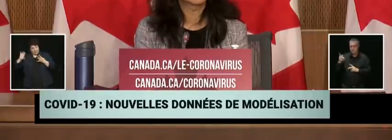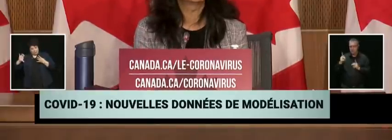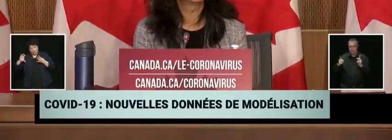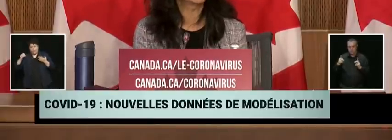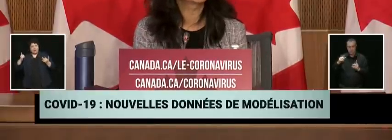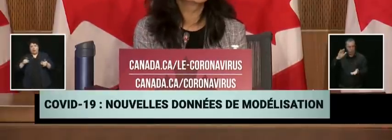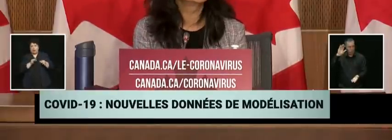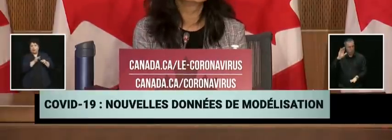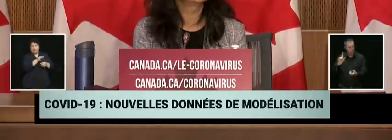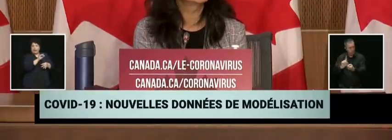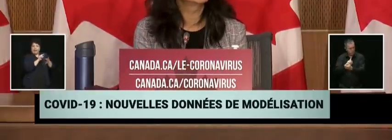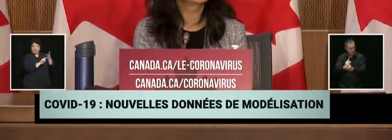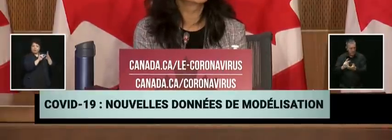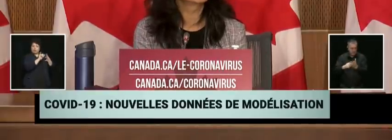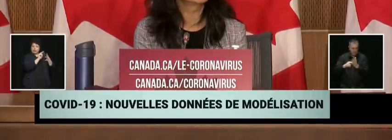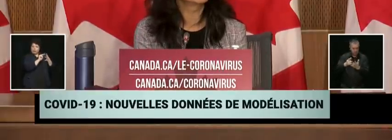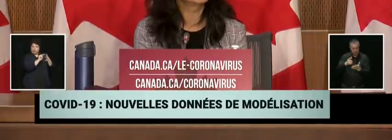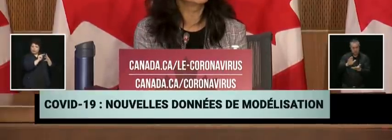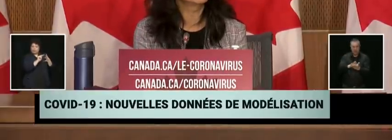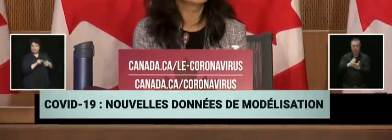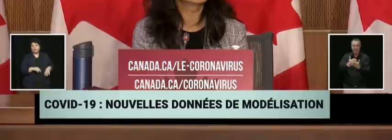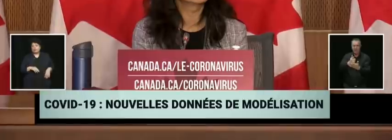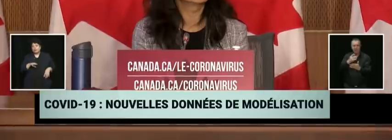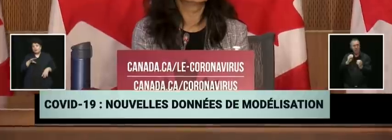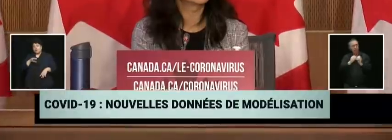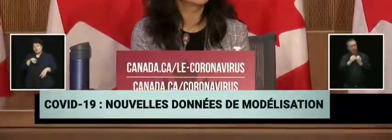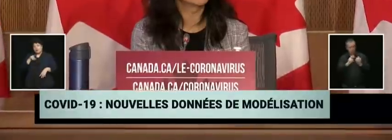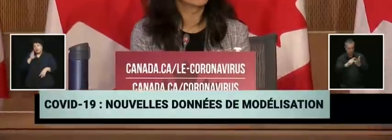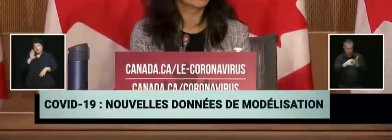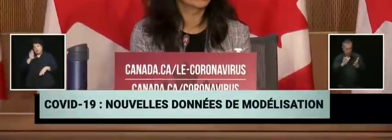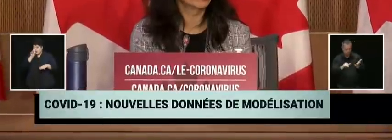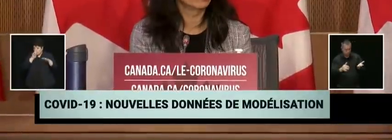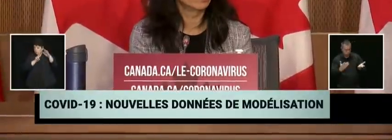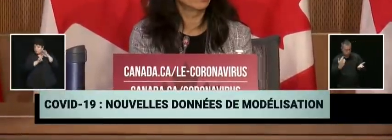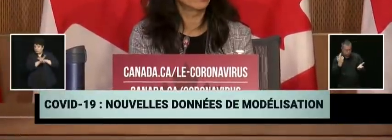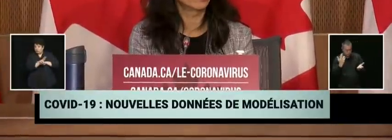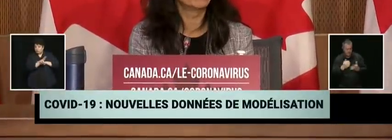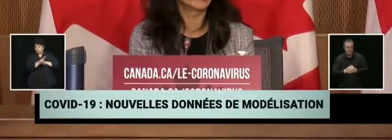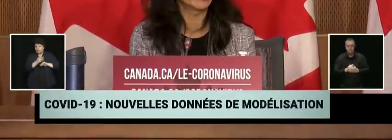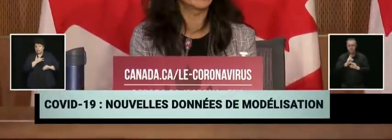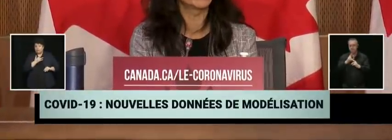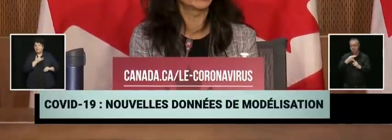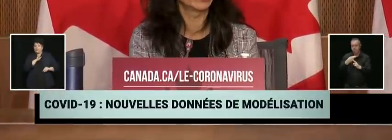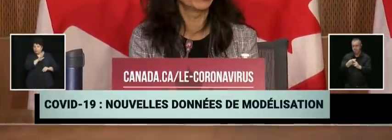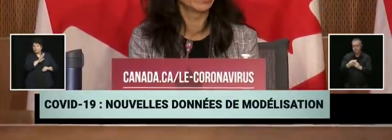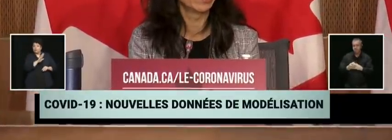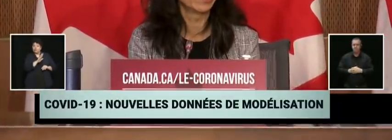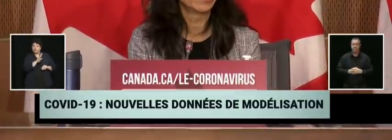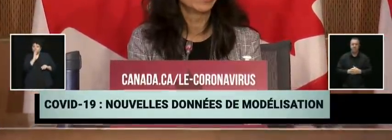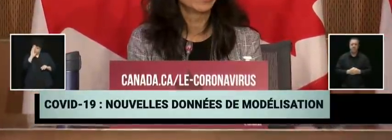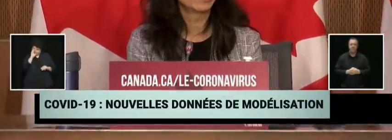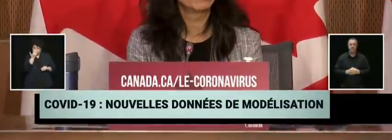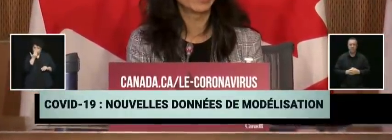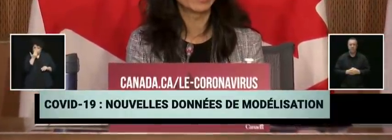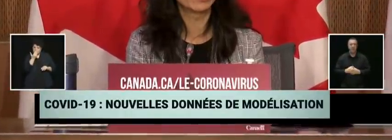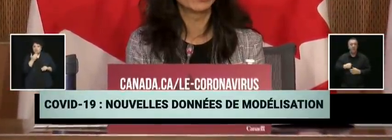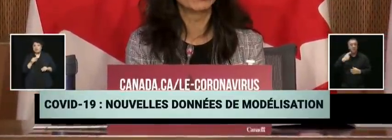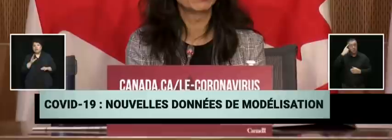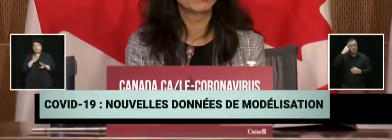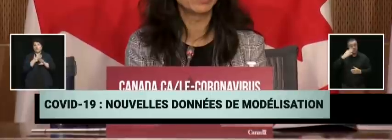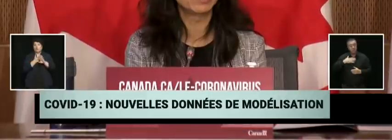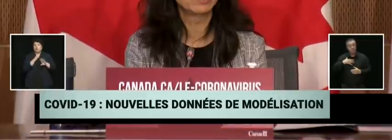I think our projections were going the right direction ahead of Christmas. In